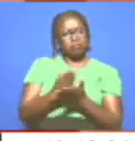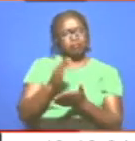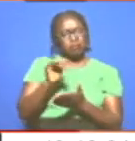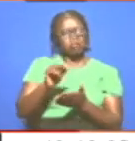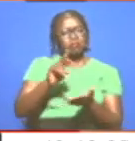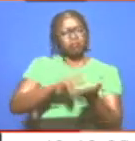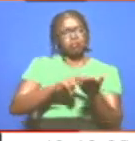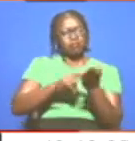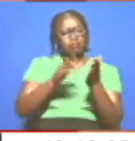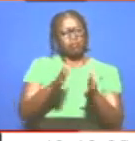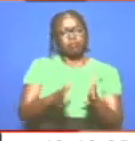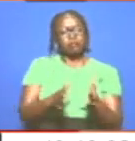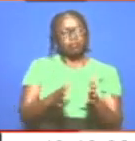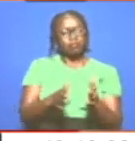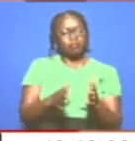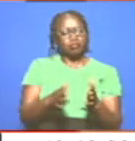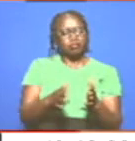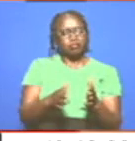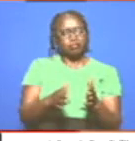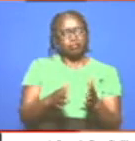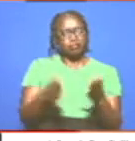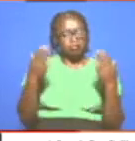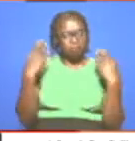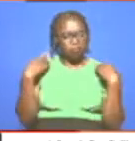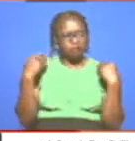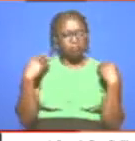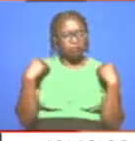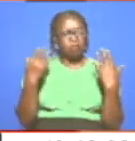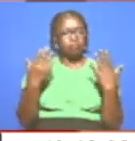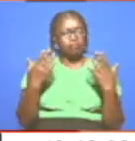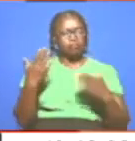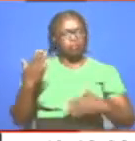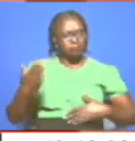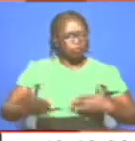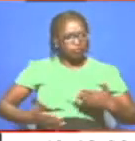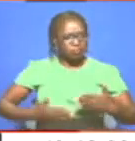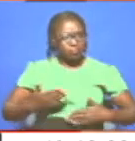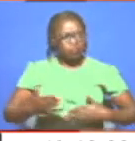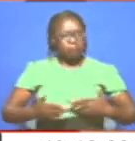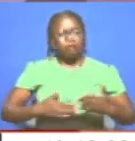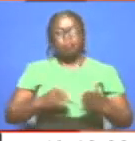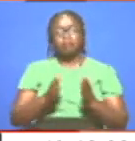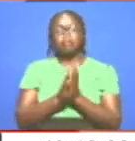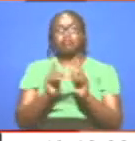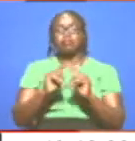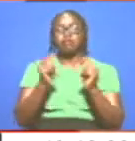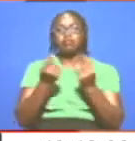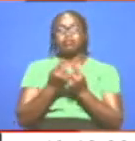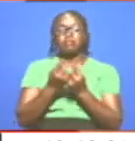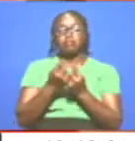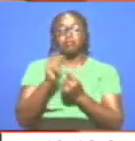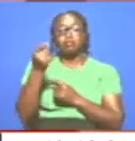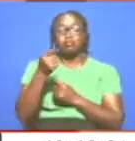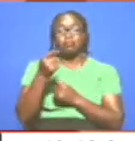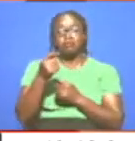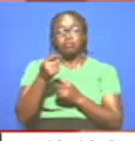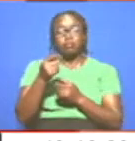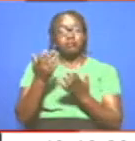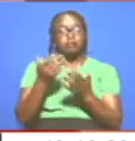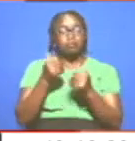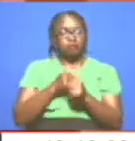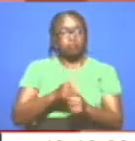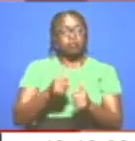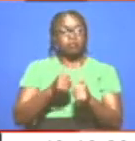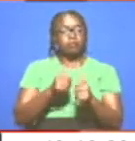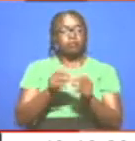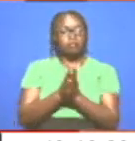of the sports registrar is happy with Cricket Kenya complying with the Sports Act, then how do you want to, you